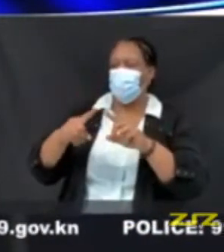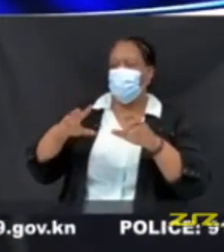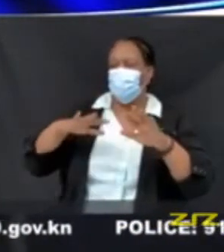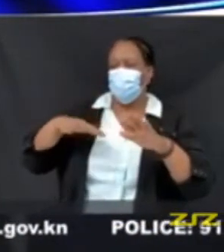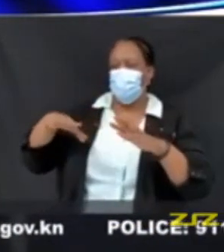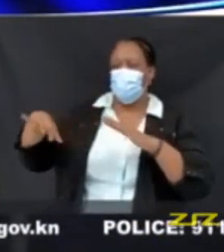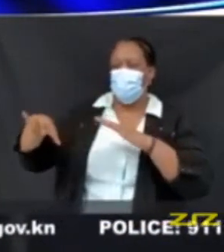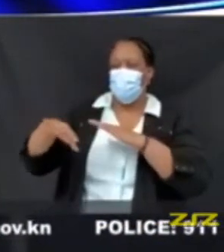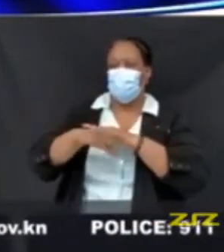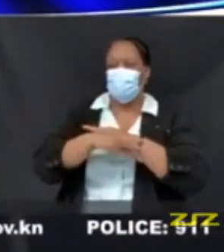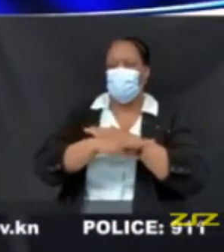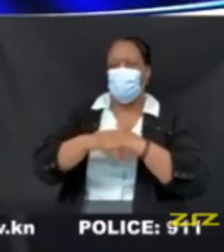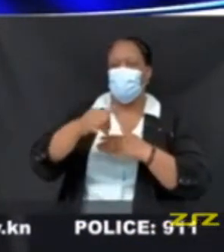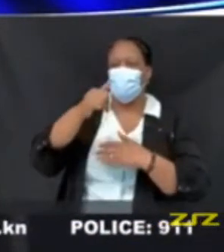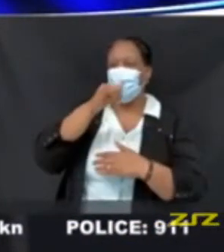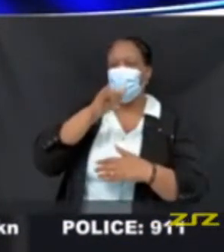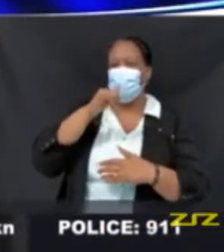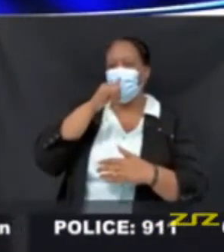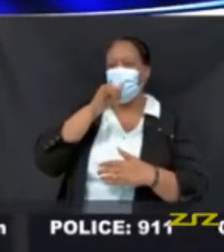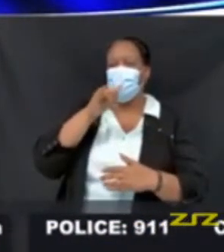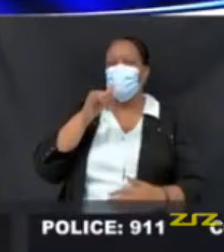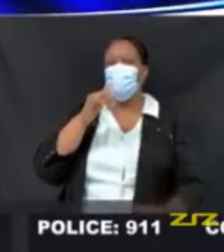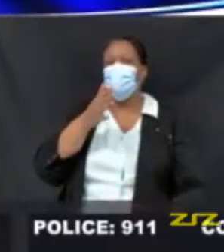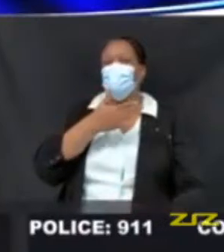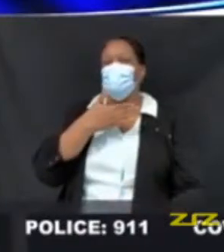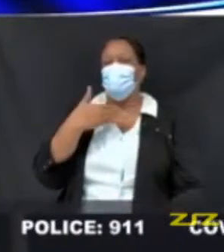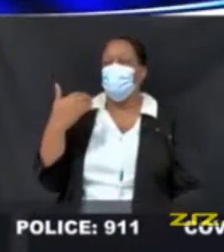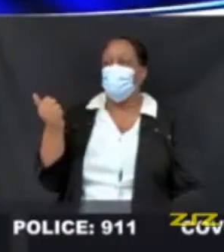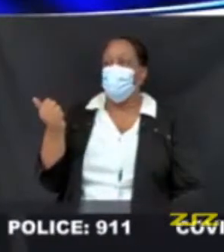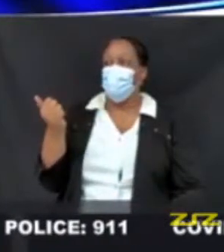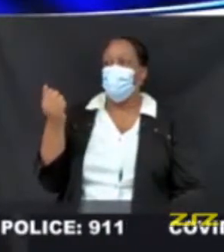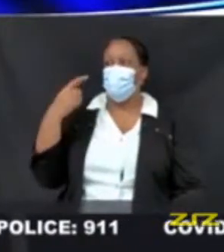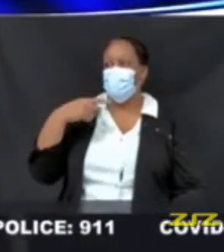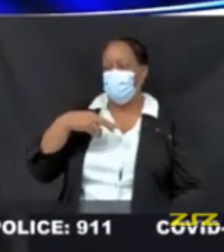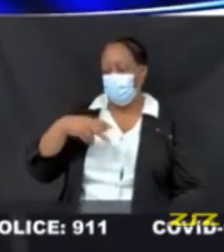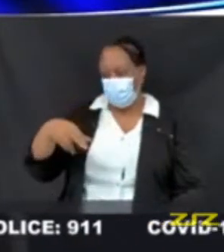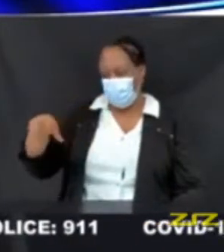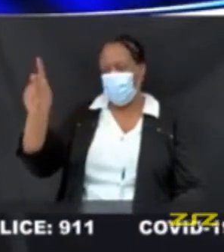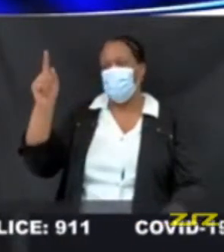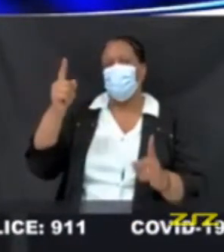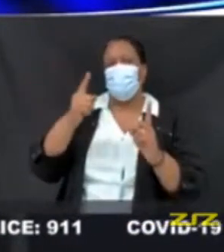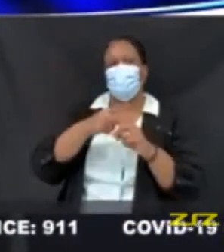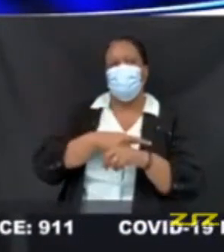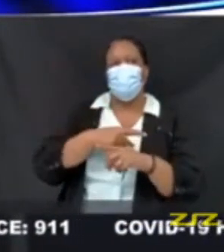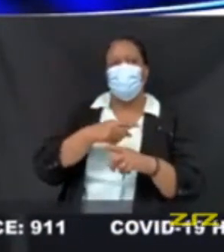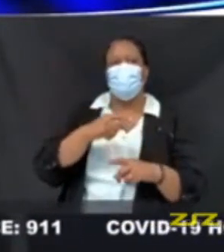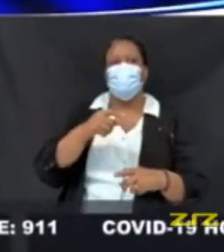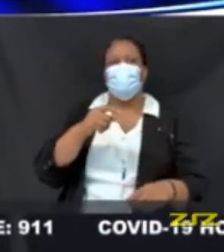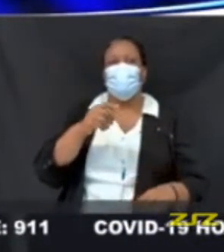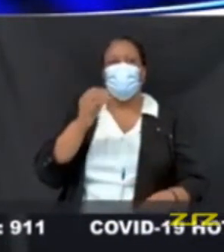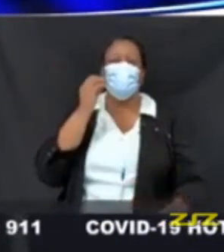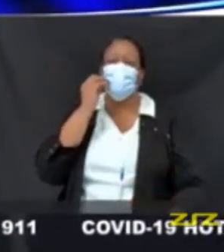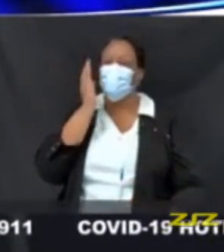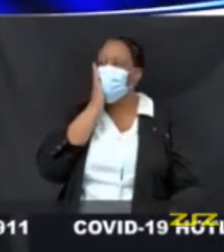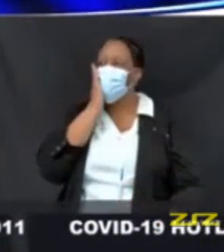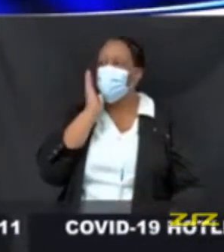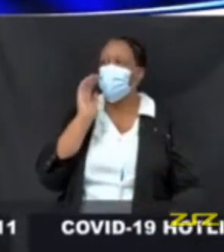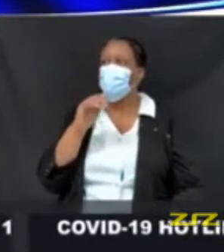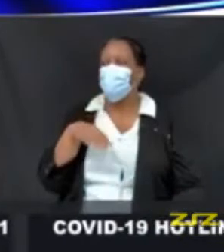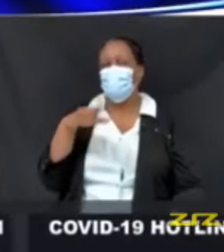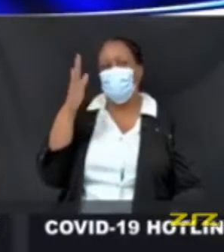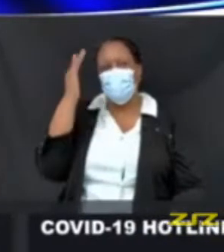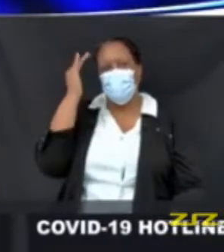to justice, and whether these high-risk guests would have exposed the unexpected patrons at these bars?